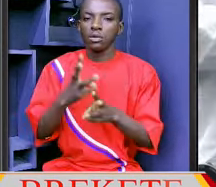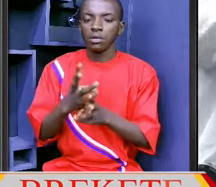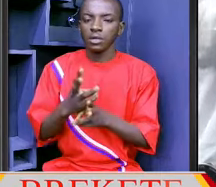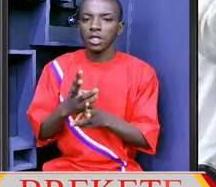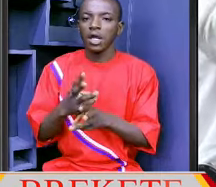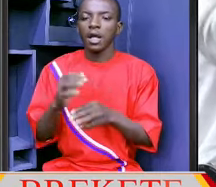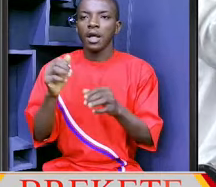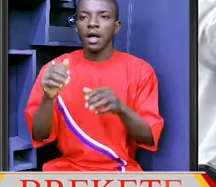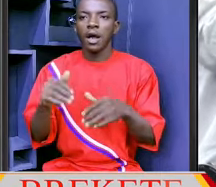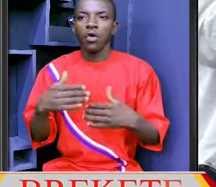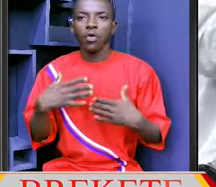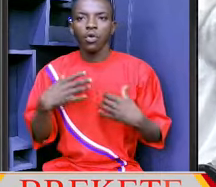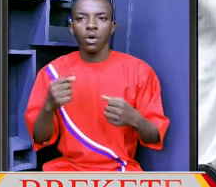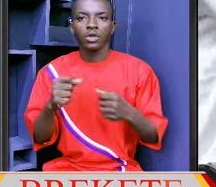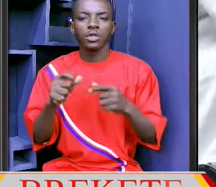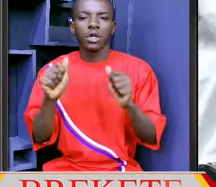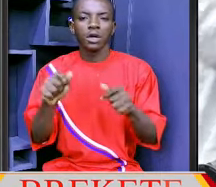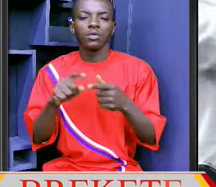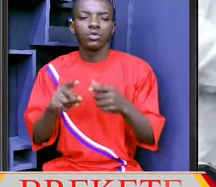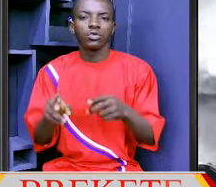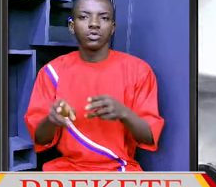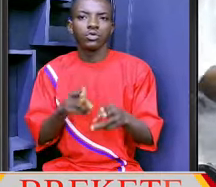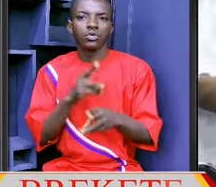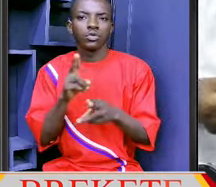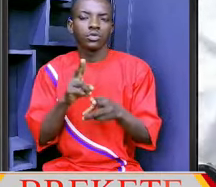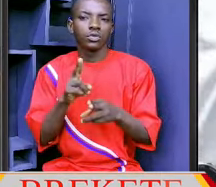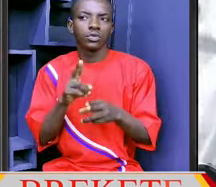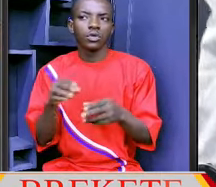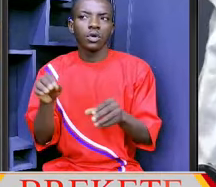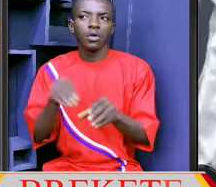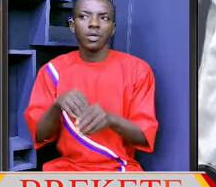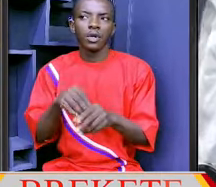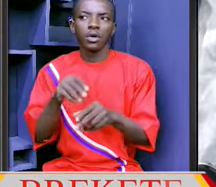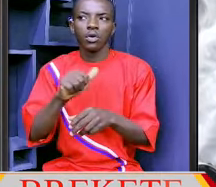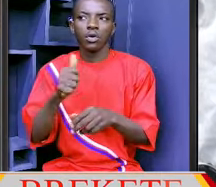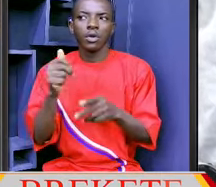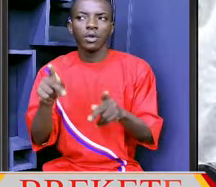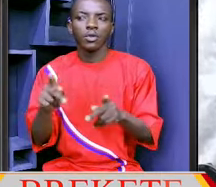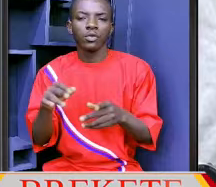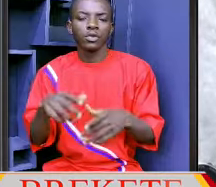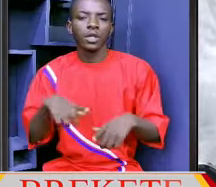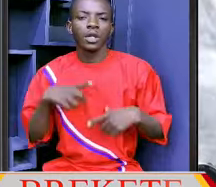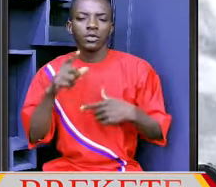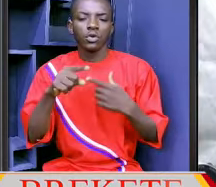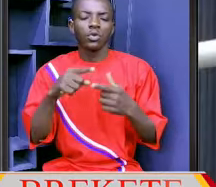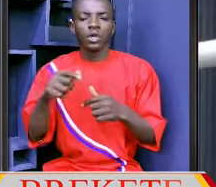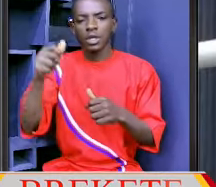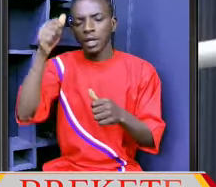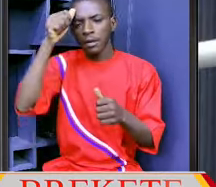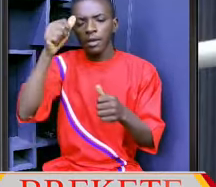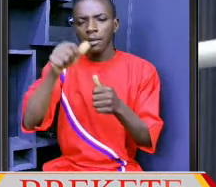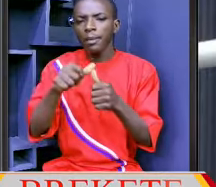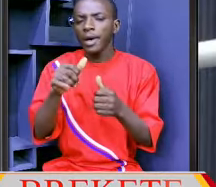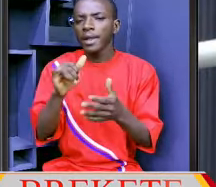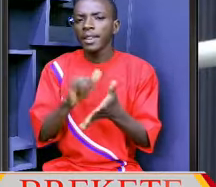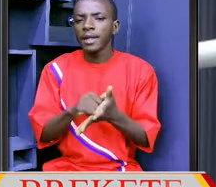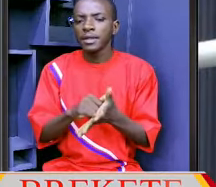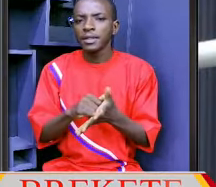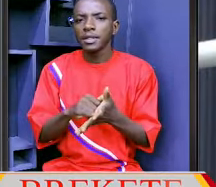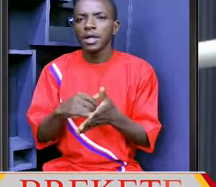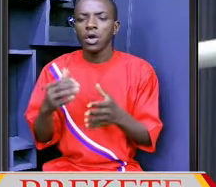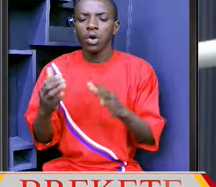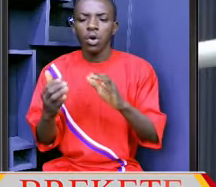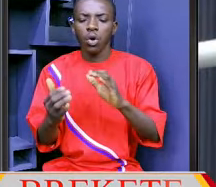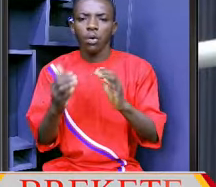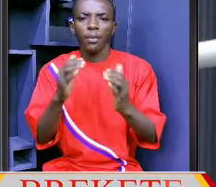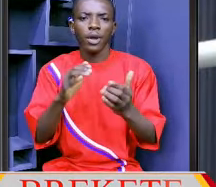been able to use the life to impact other people's lives? When they remember that,